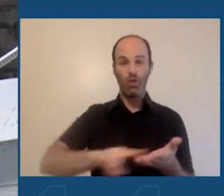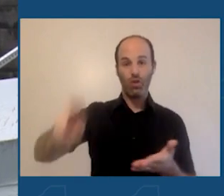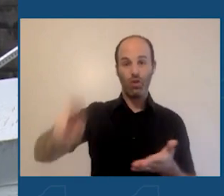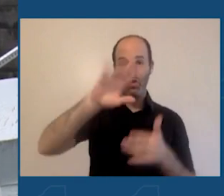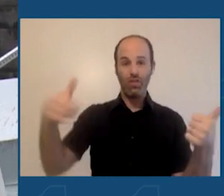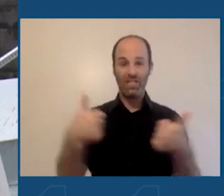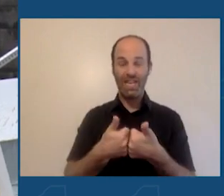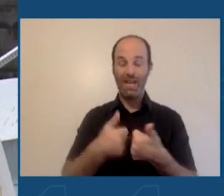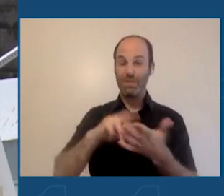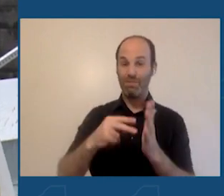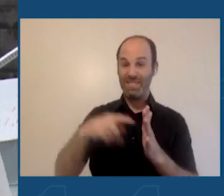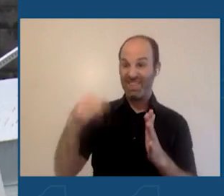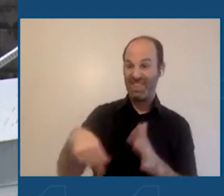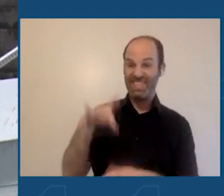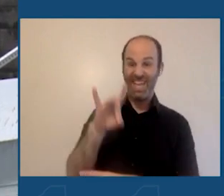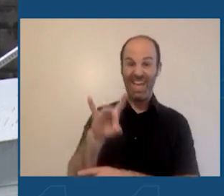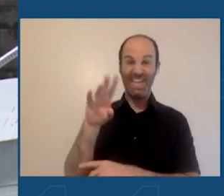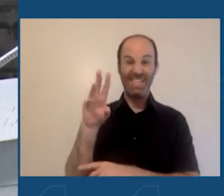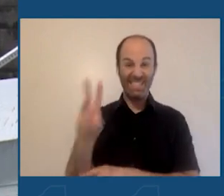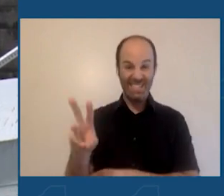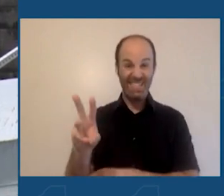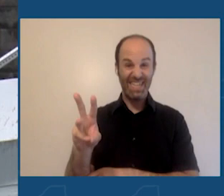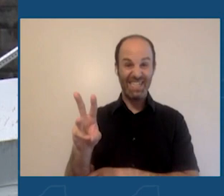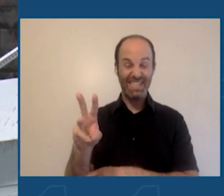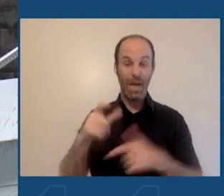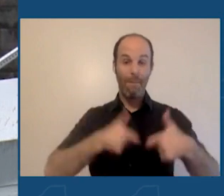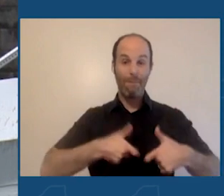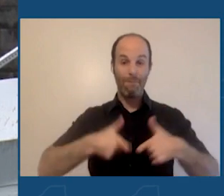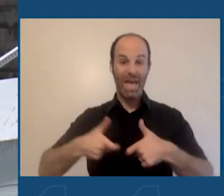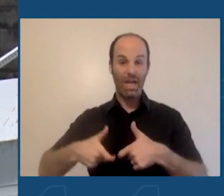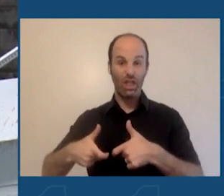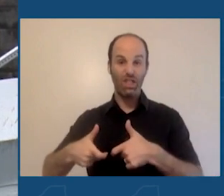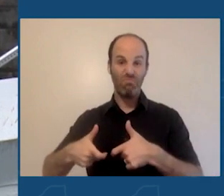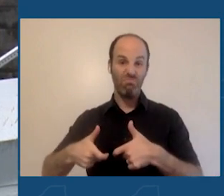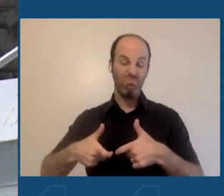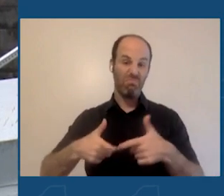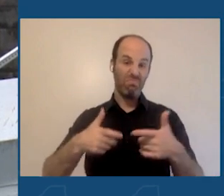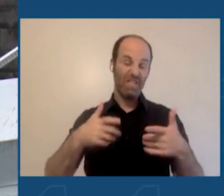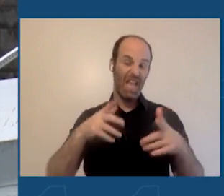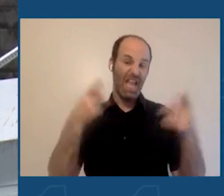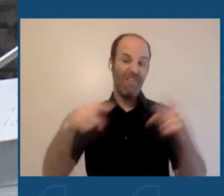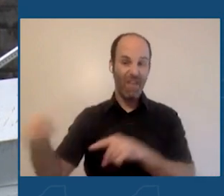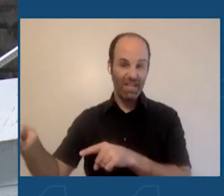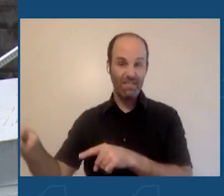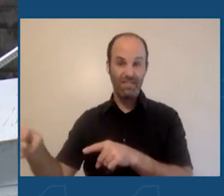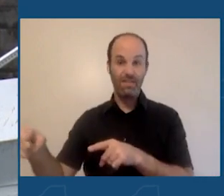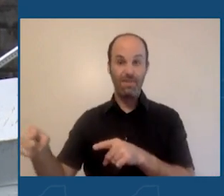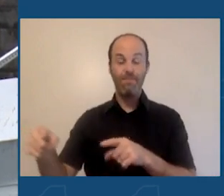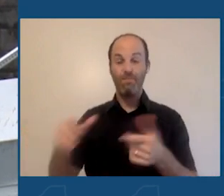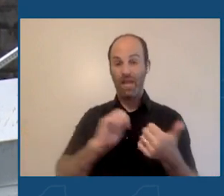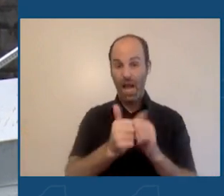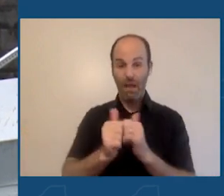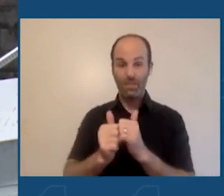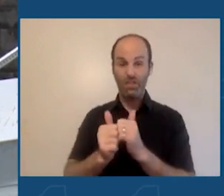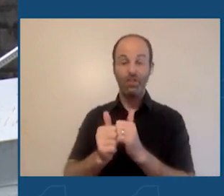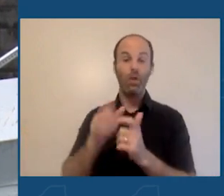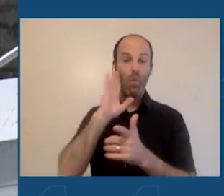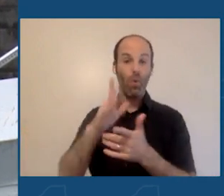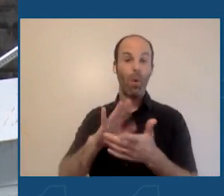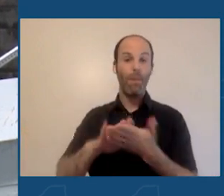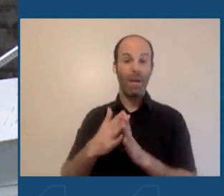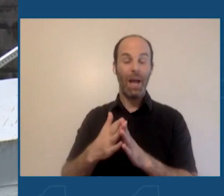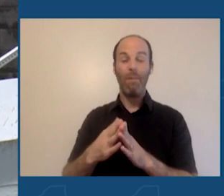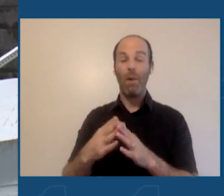86 medal rounds or medal competitions makes it twice as many as the